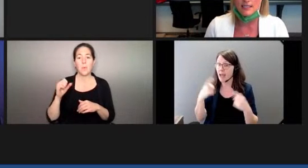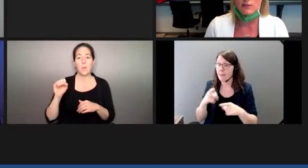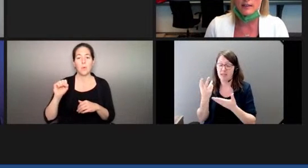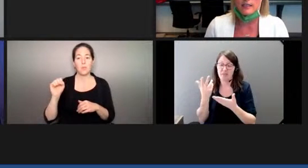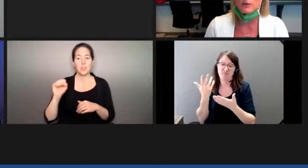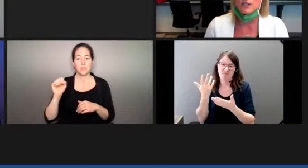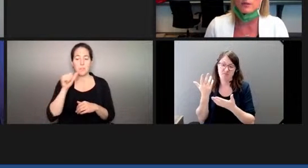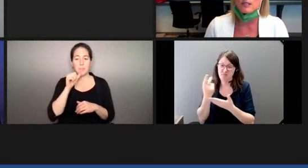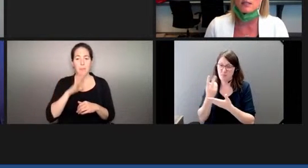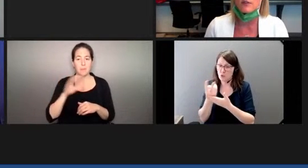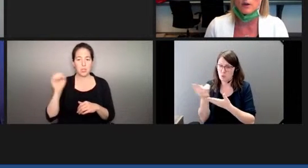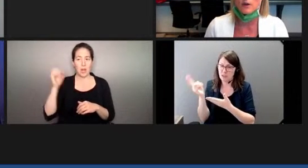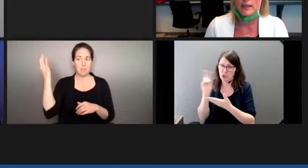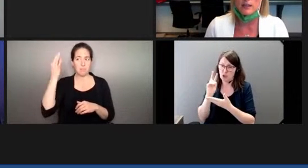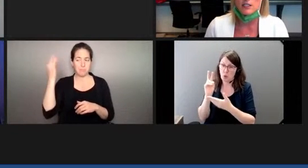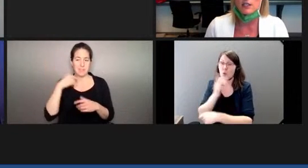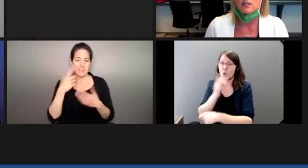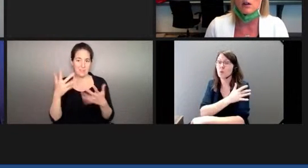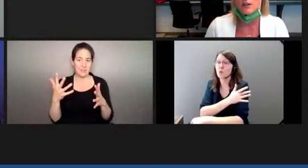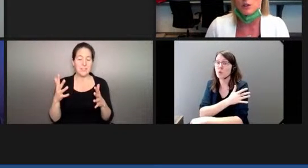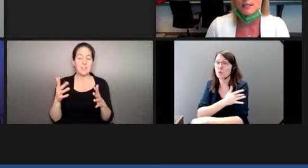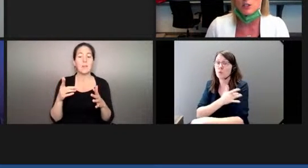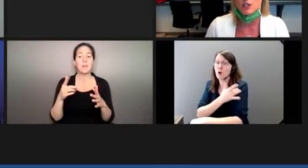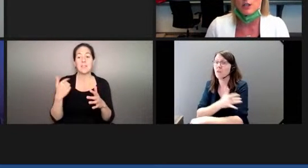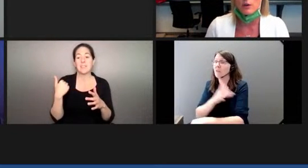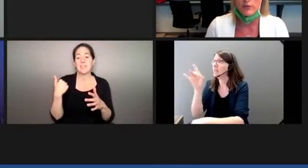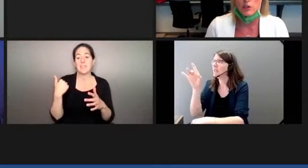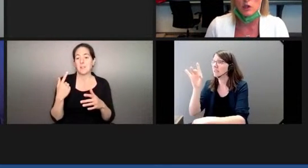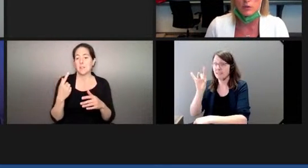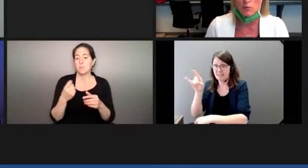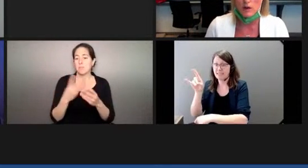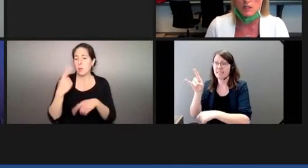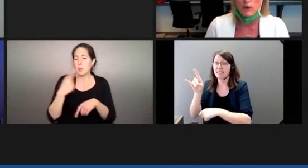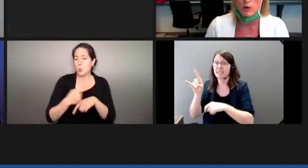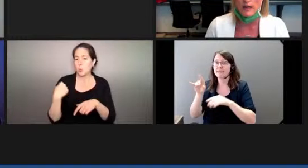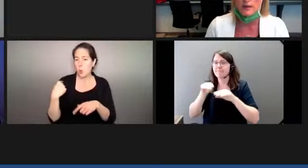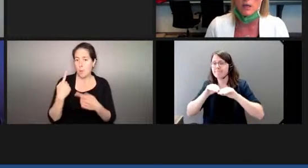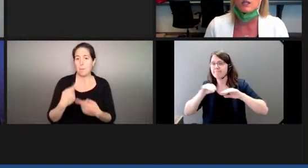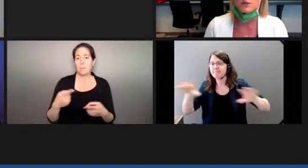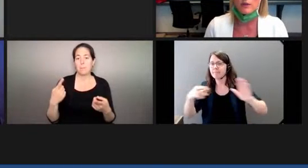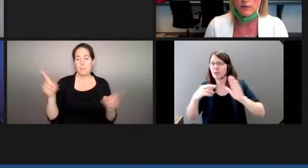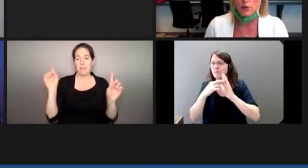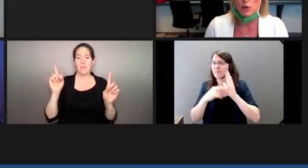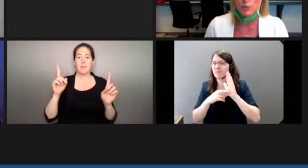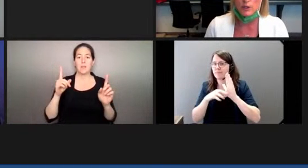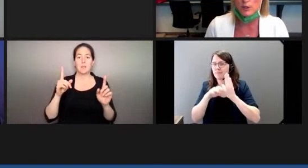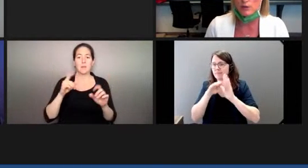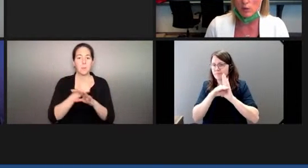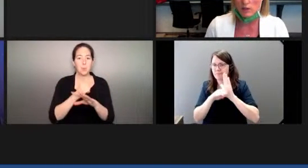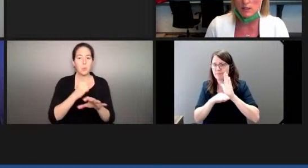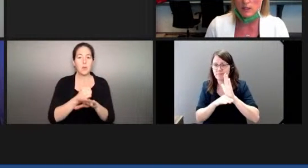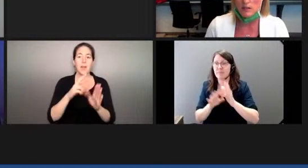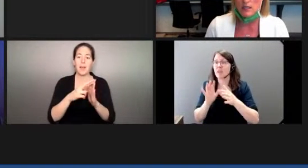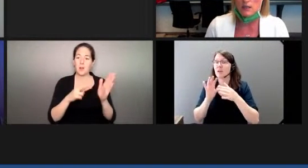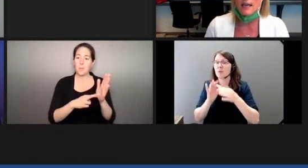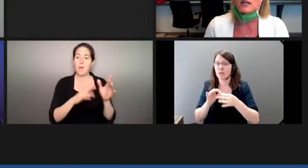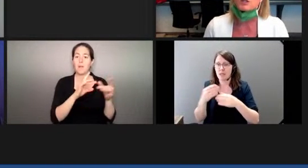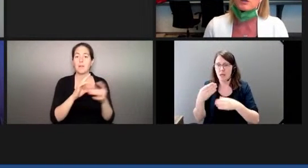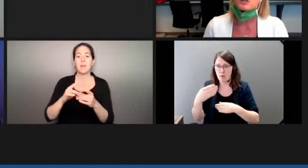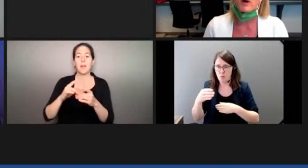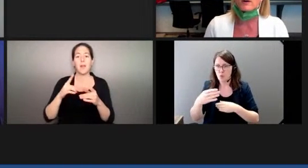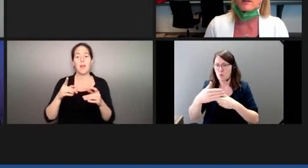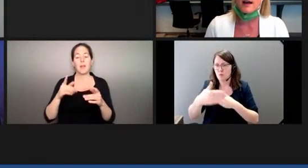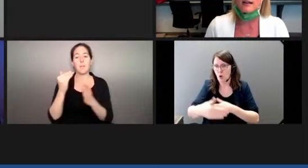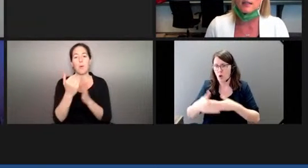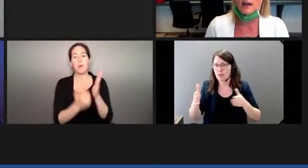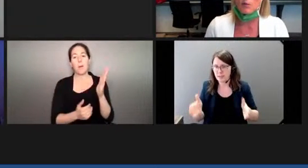did finally reduce final regulations on the transition of the provincial Blue Box program to individual producer responsibility. So as